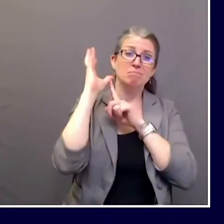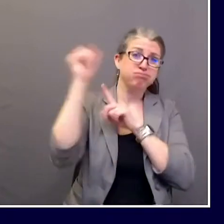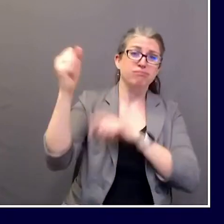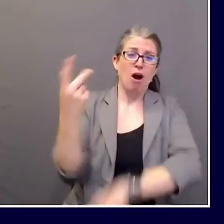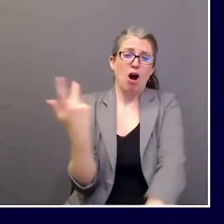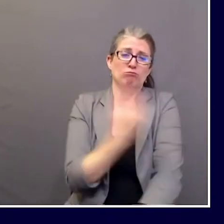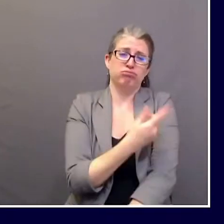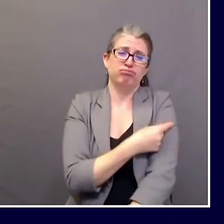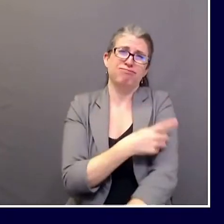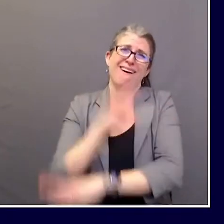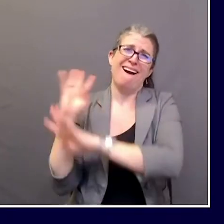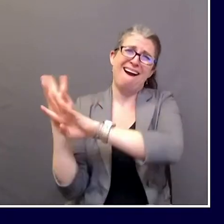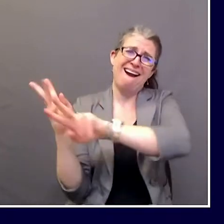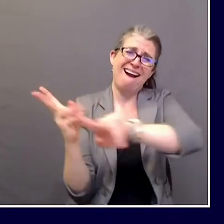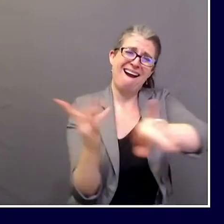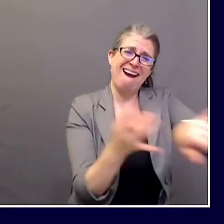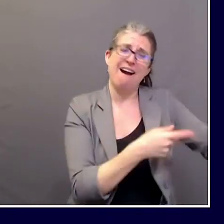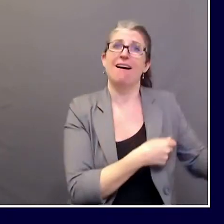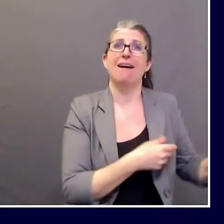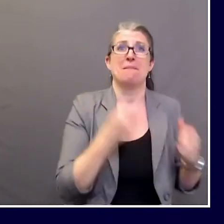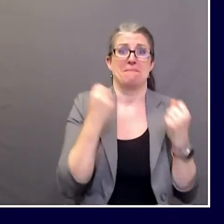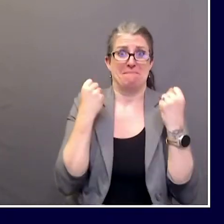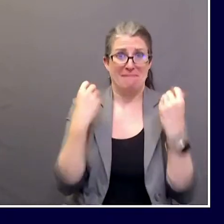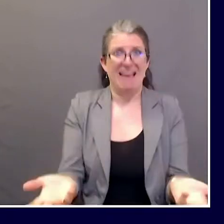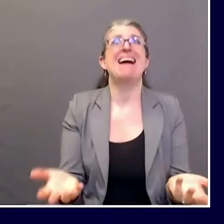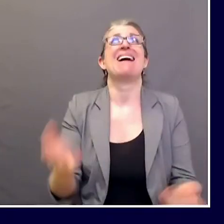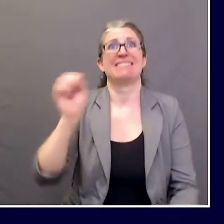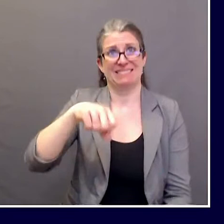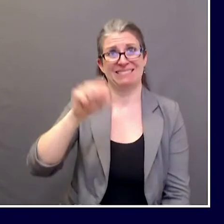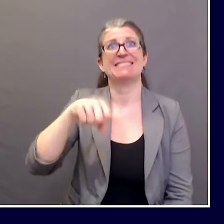team to get you a sense of what percentage have been used already.